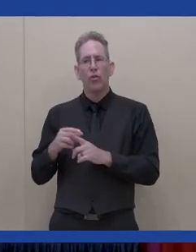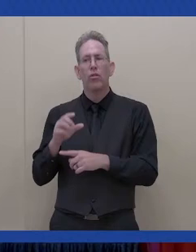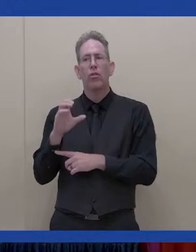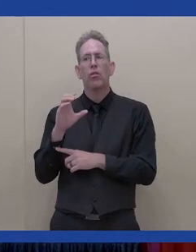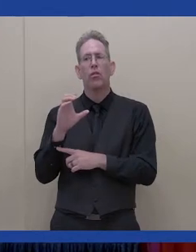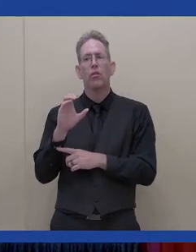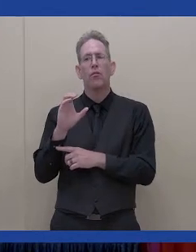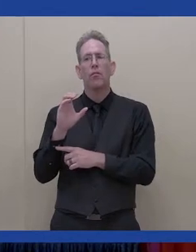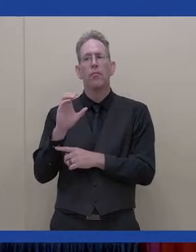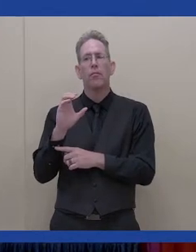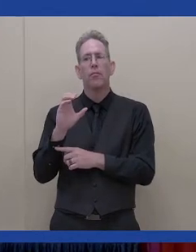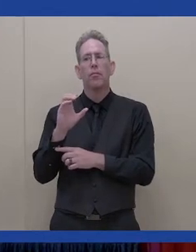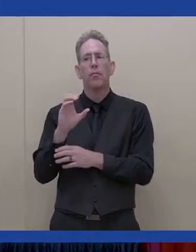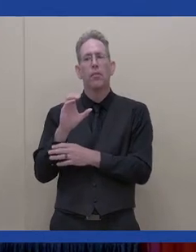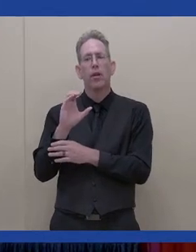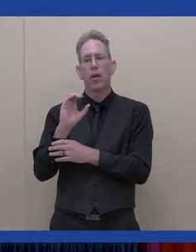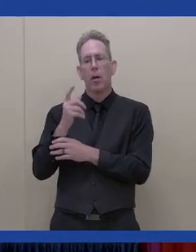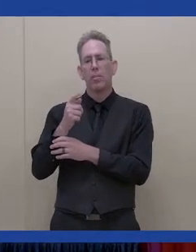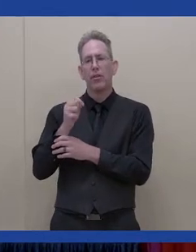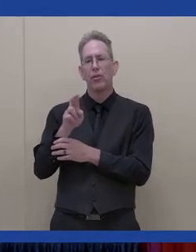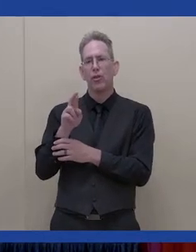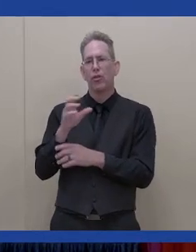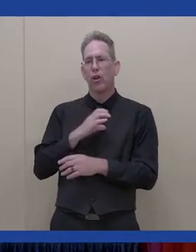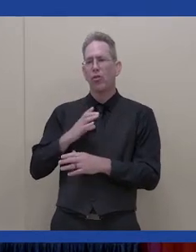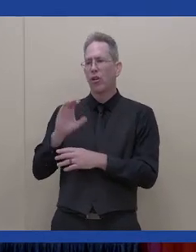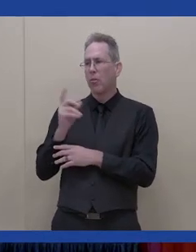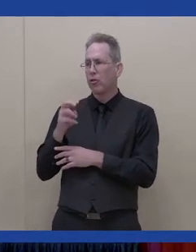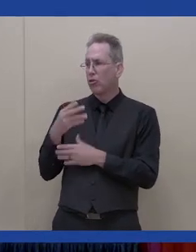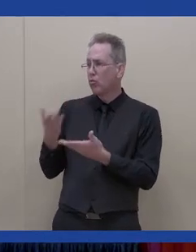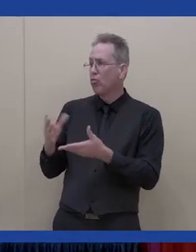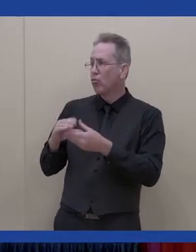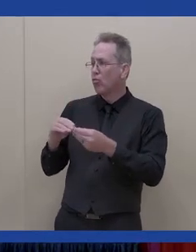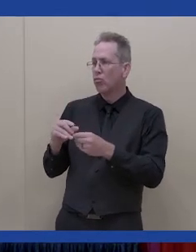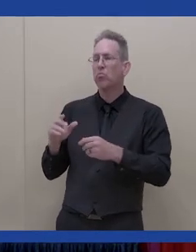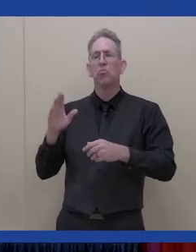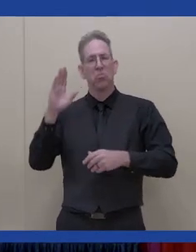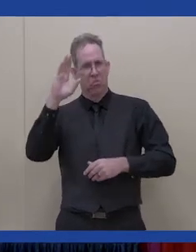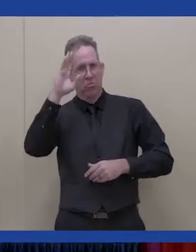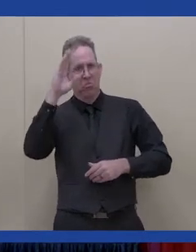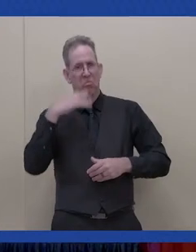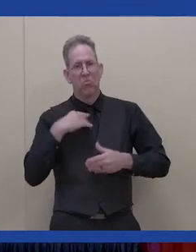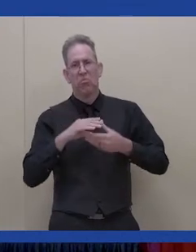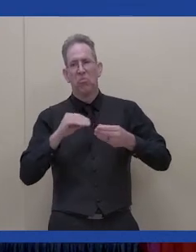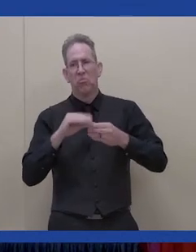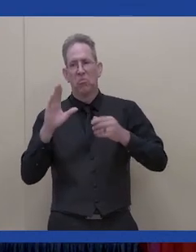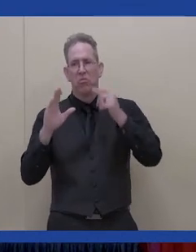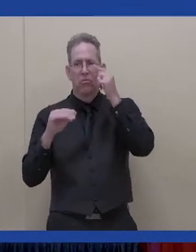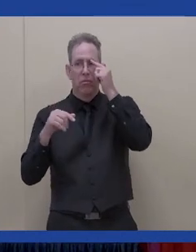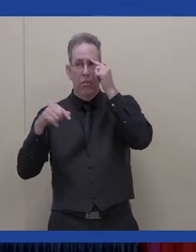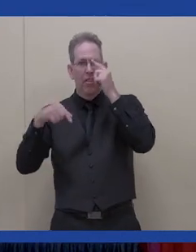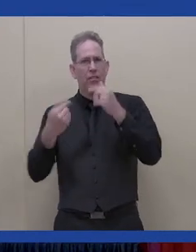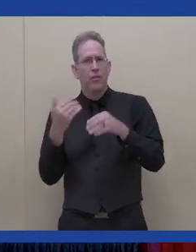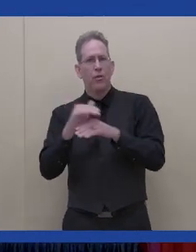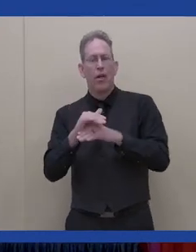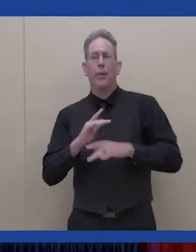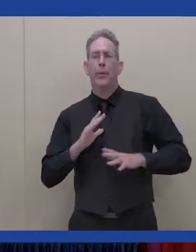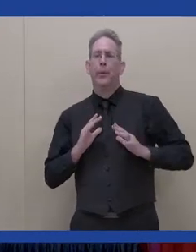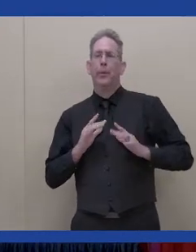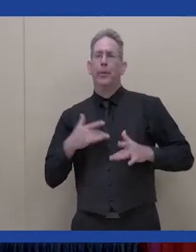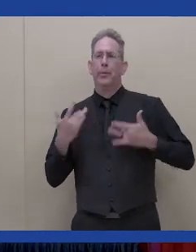Thank you, CA O'Shad. This is a very, very exciting and eventful night, and I am so pleased to